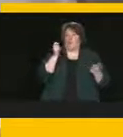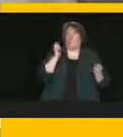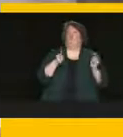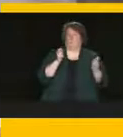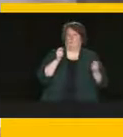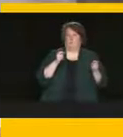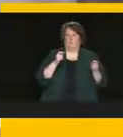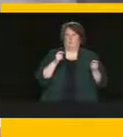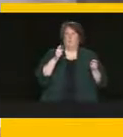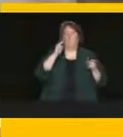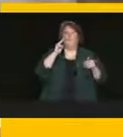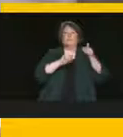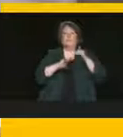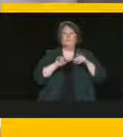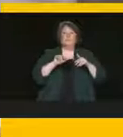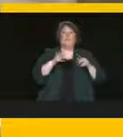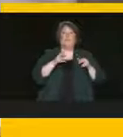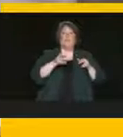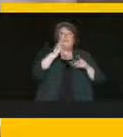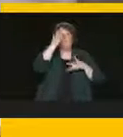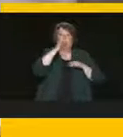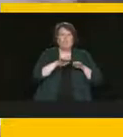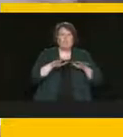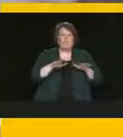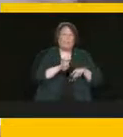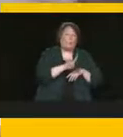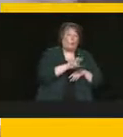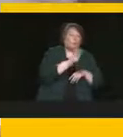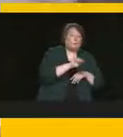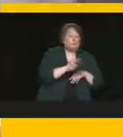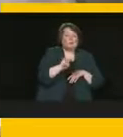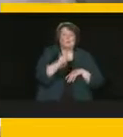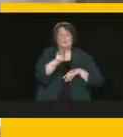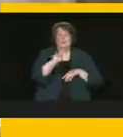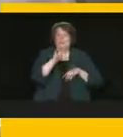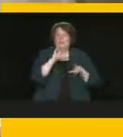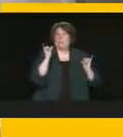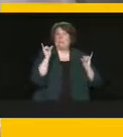2%, etc. That hasn't changed because we continue with our best efforts